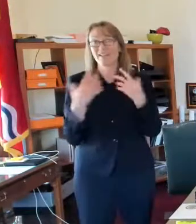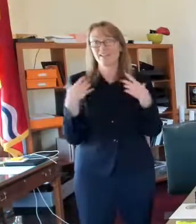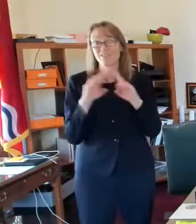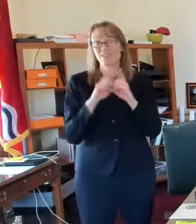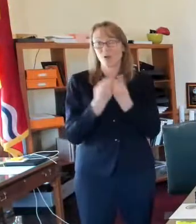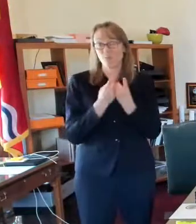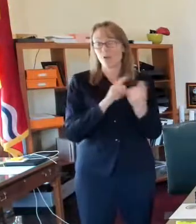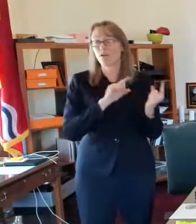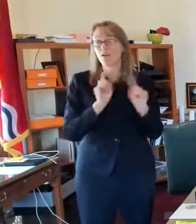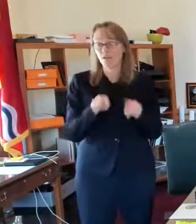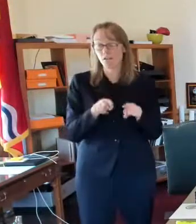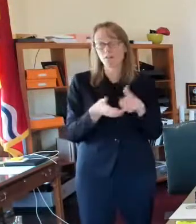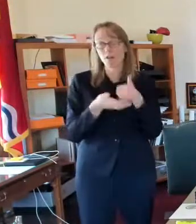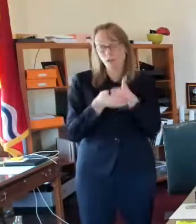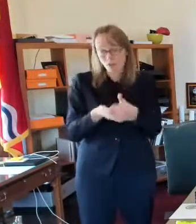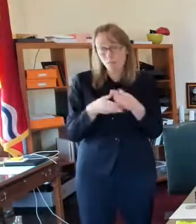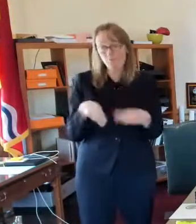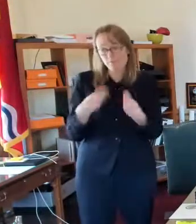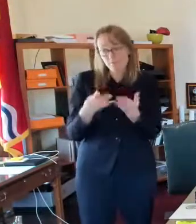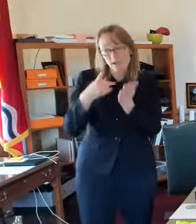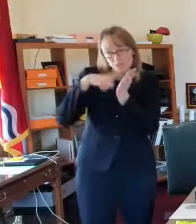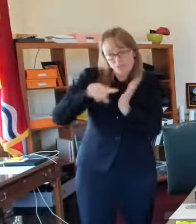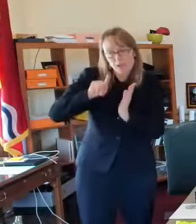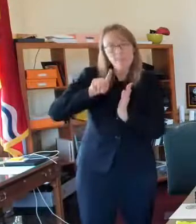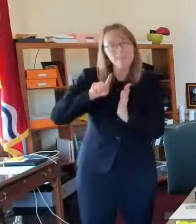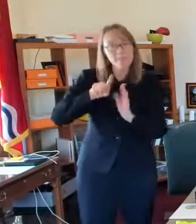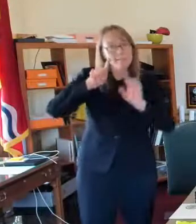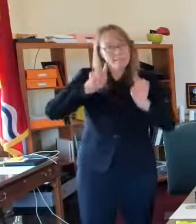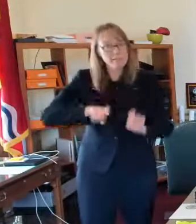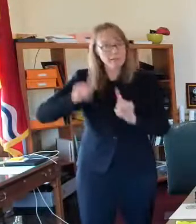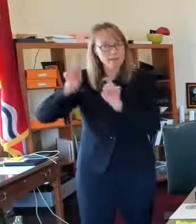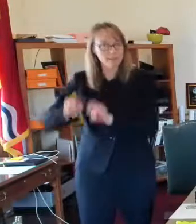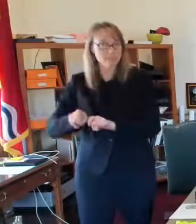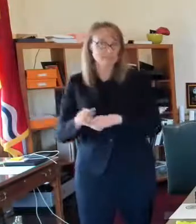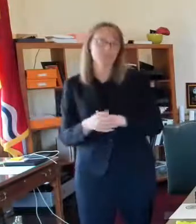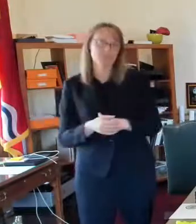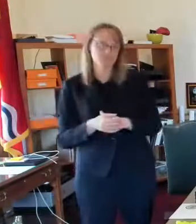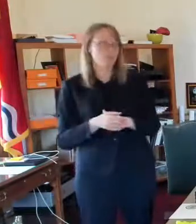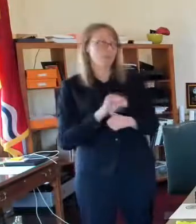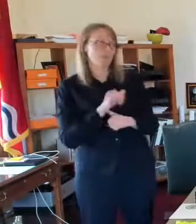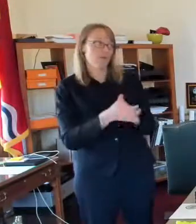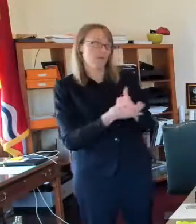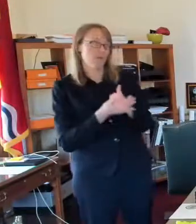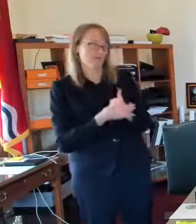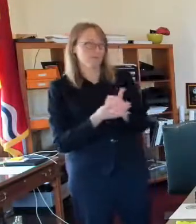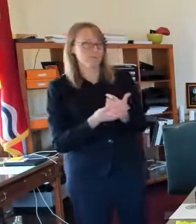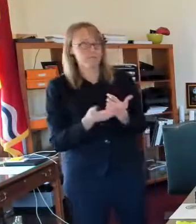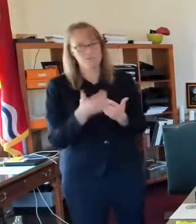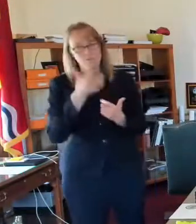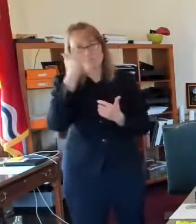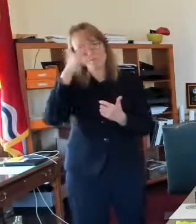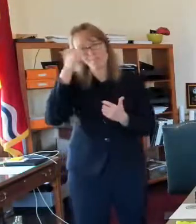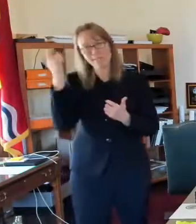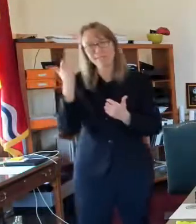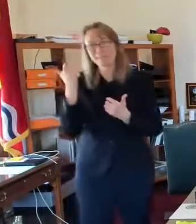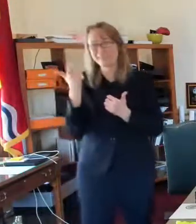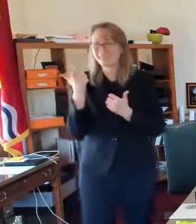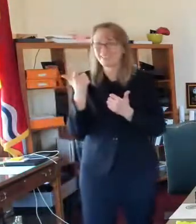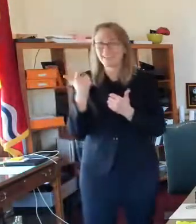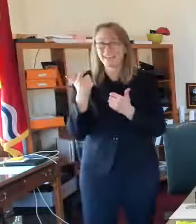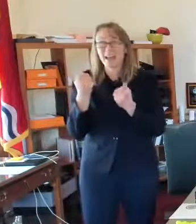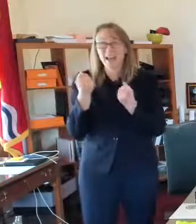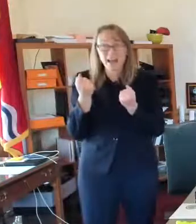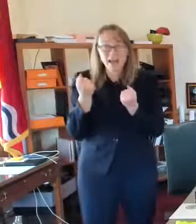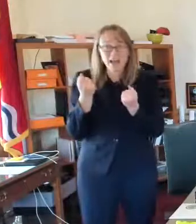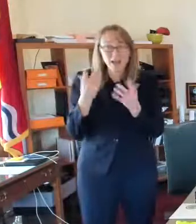that's helpful because it's just only a certain number of tests that any location can administer,